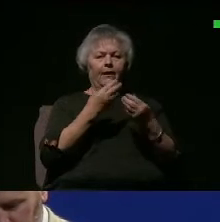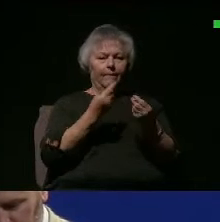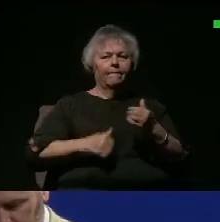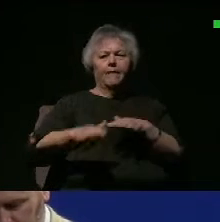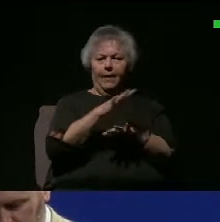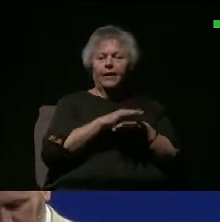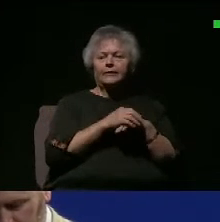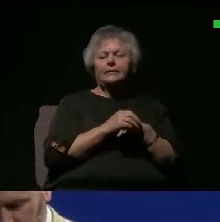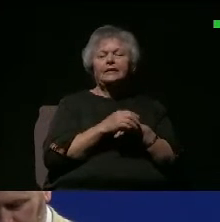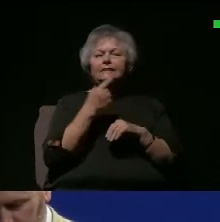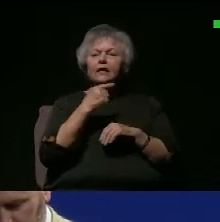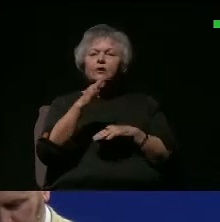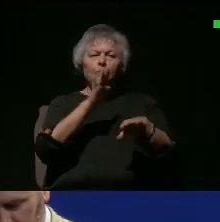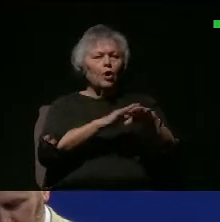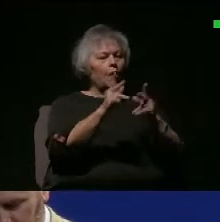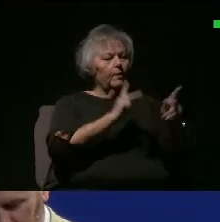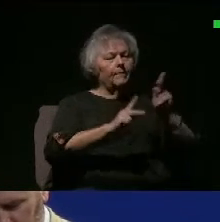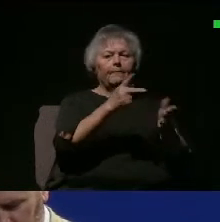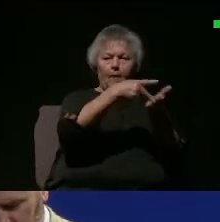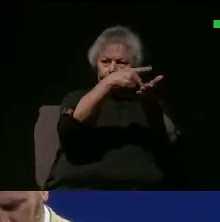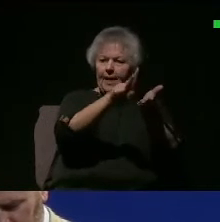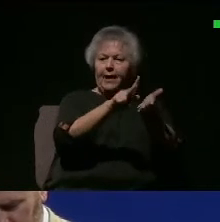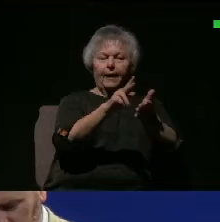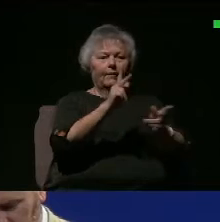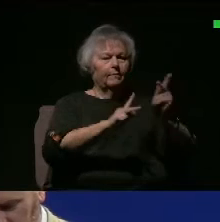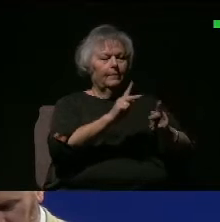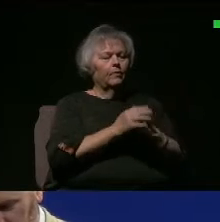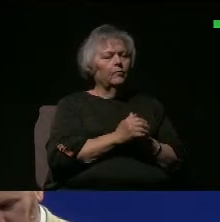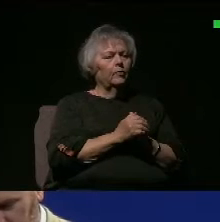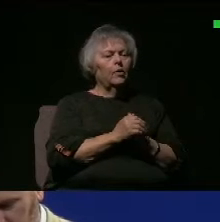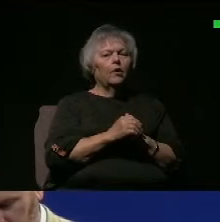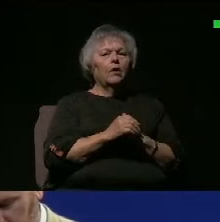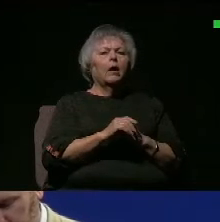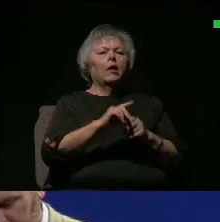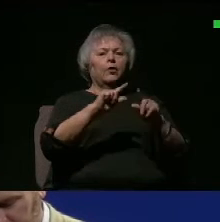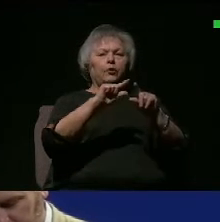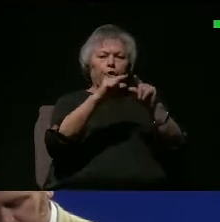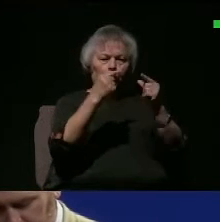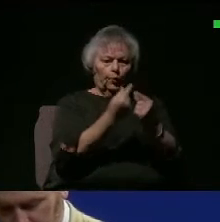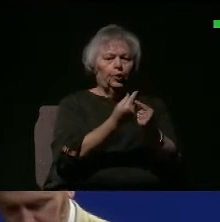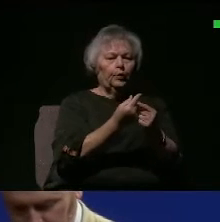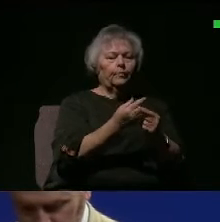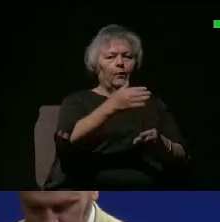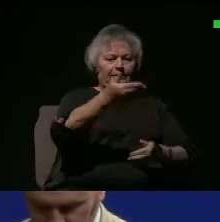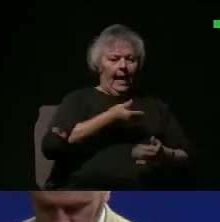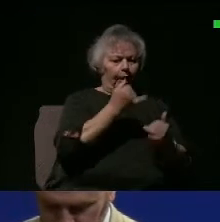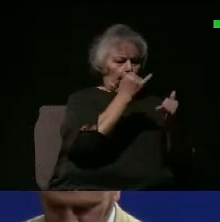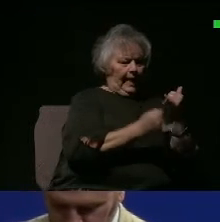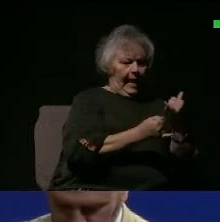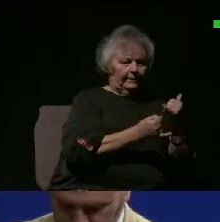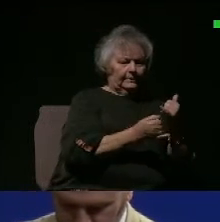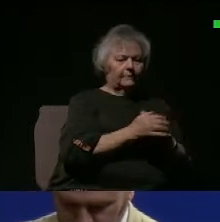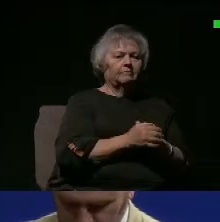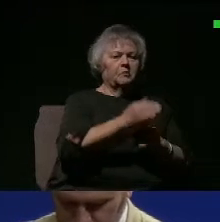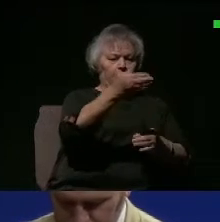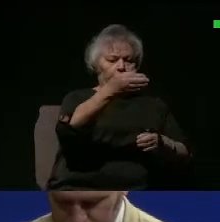last group to the first.' And when those hired about the 11th hour came, each one received a denarius. When those hired the first